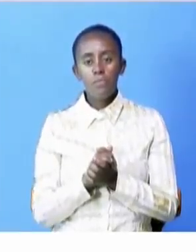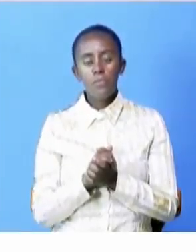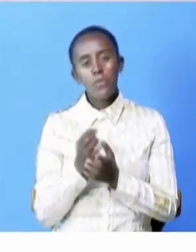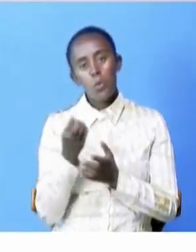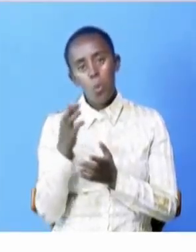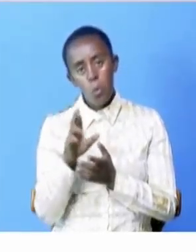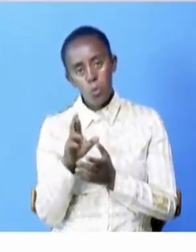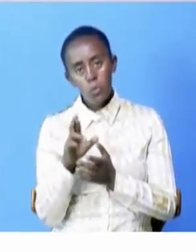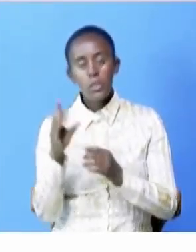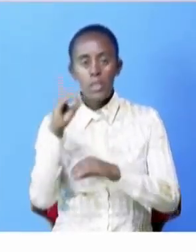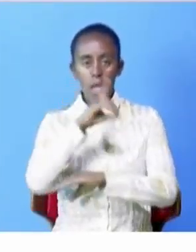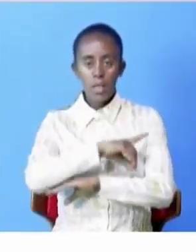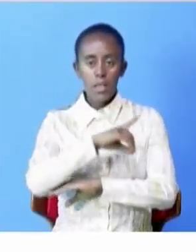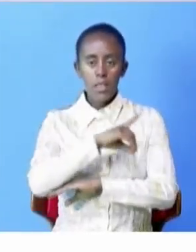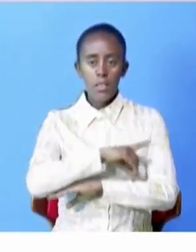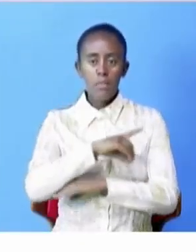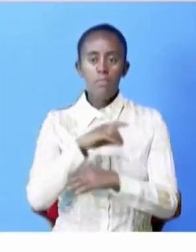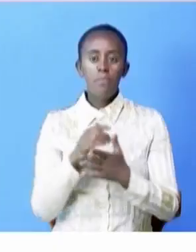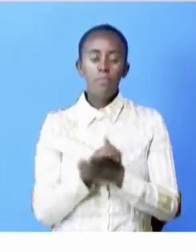or dates.